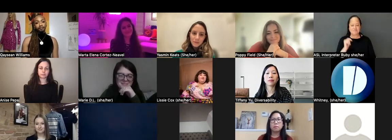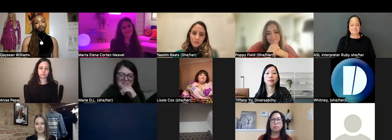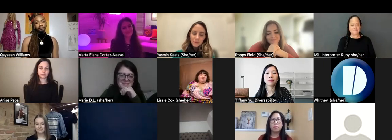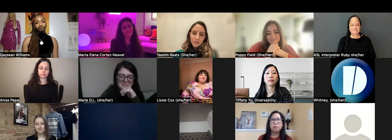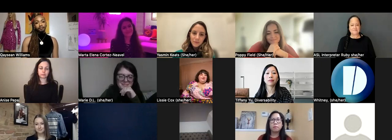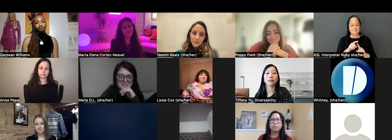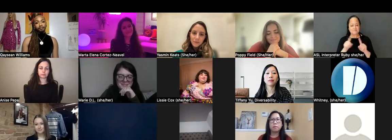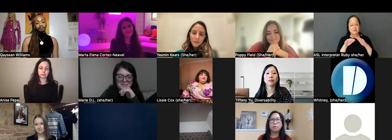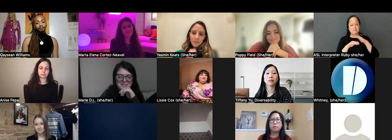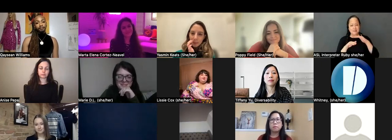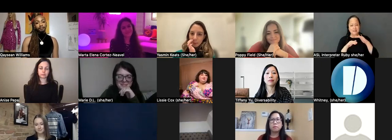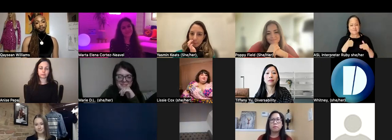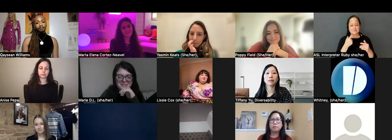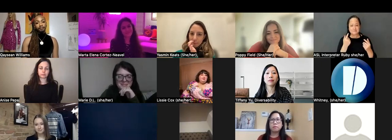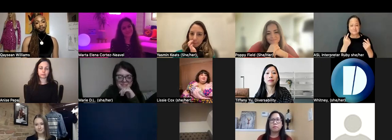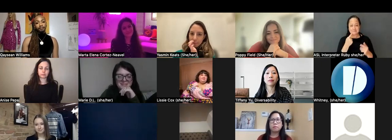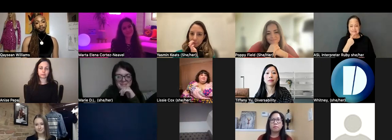But basically what I'm saying is just like,